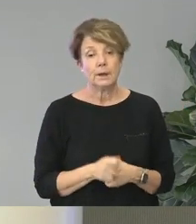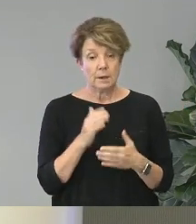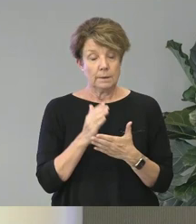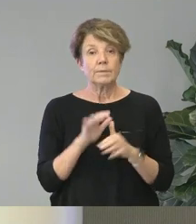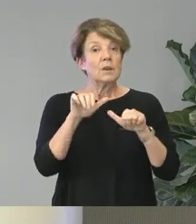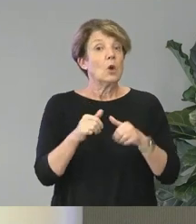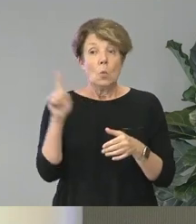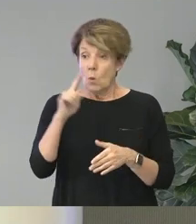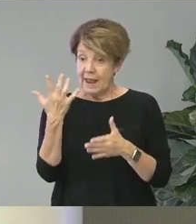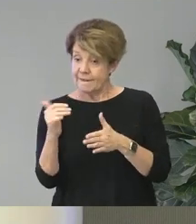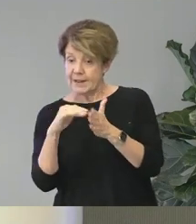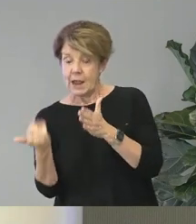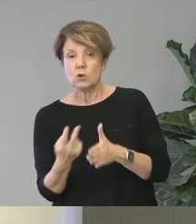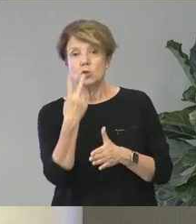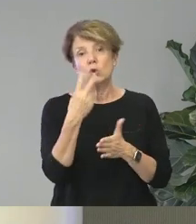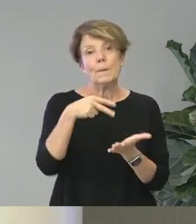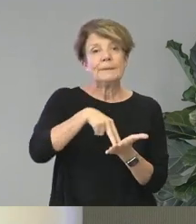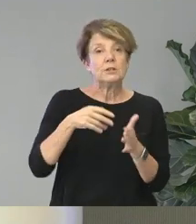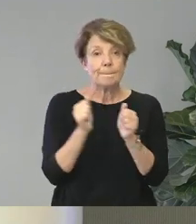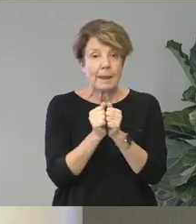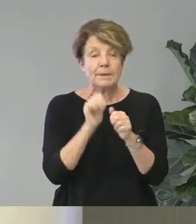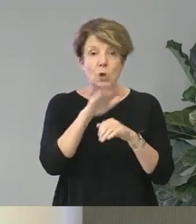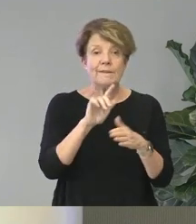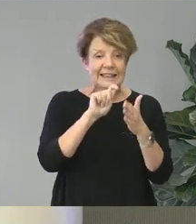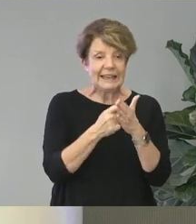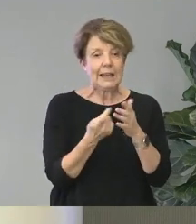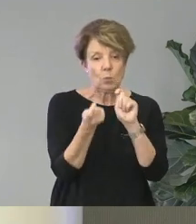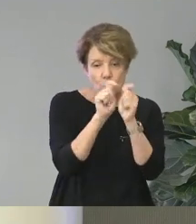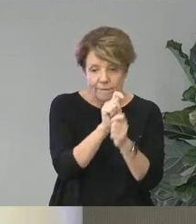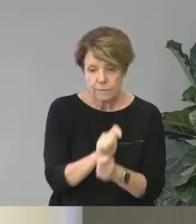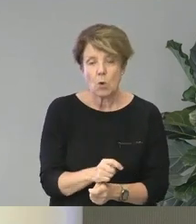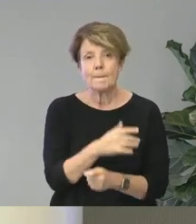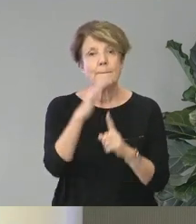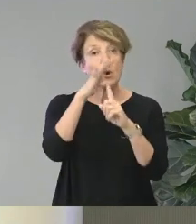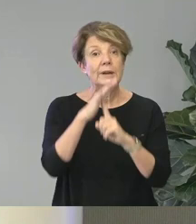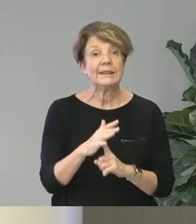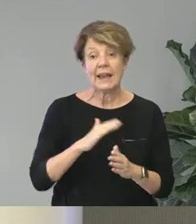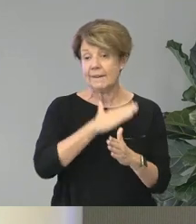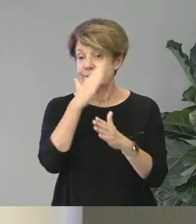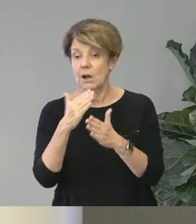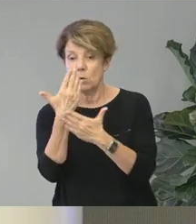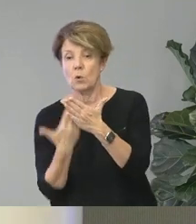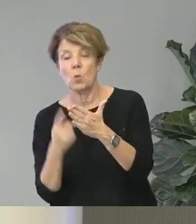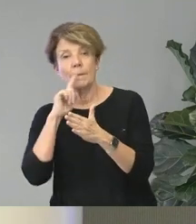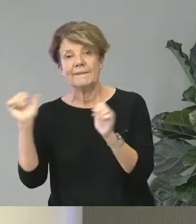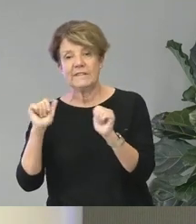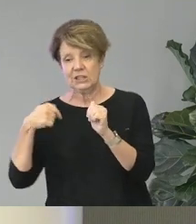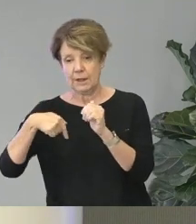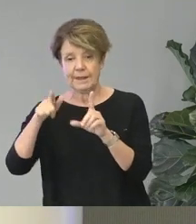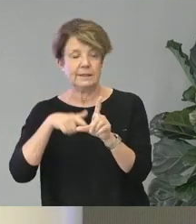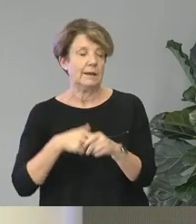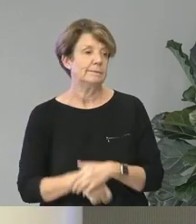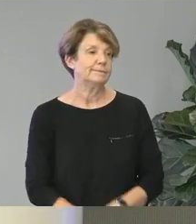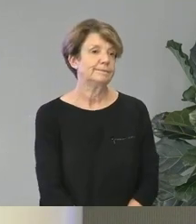two position papers on key reform priorities and a final report to be completed this year.